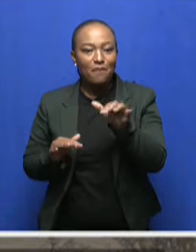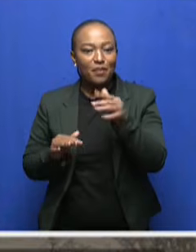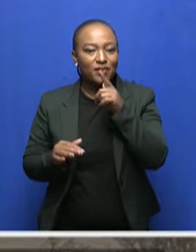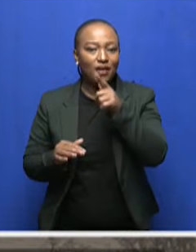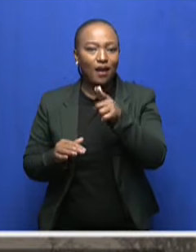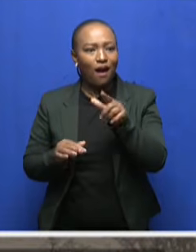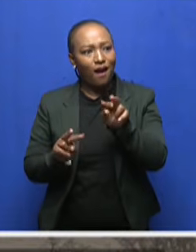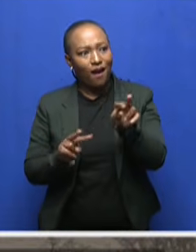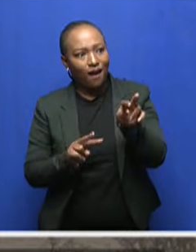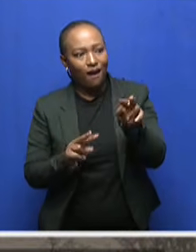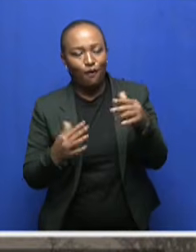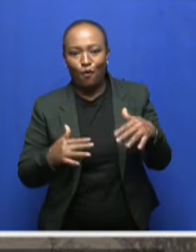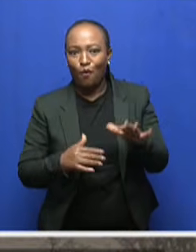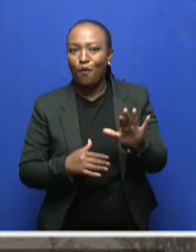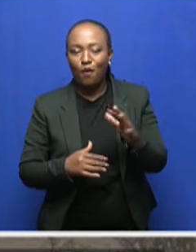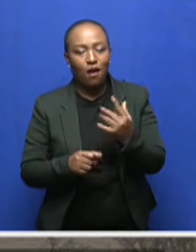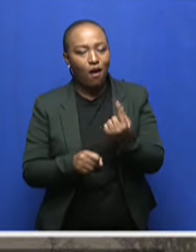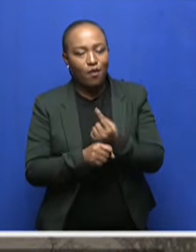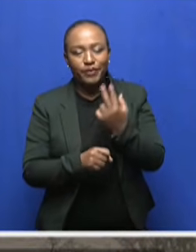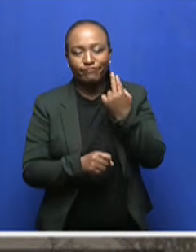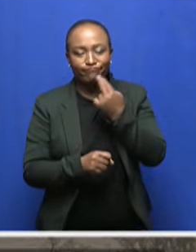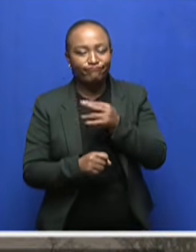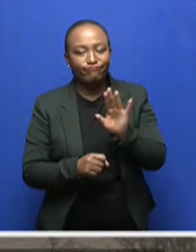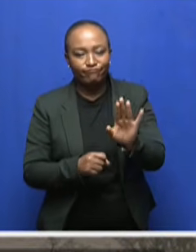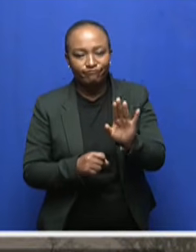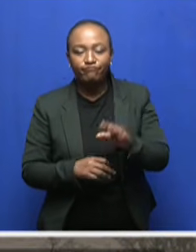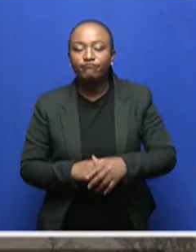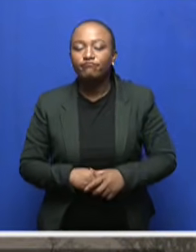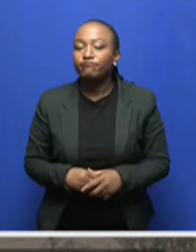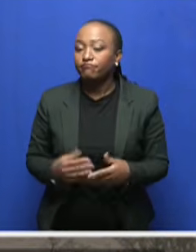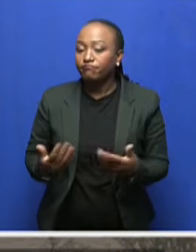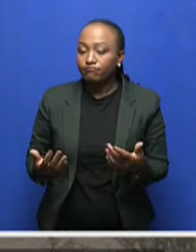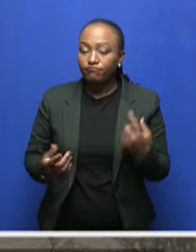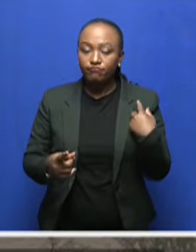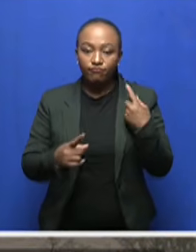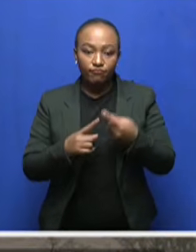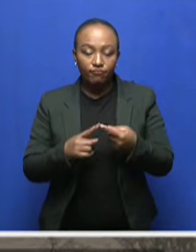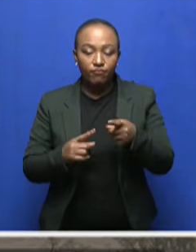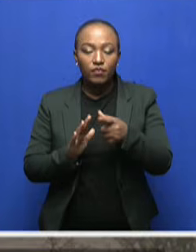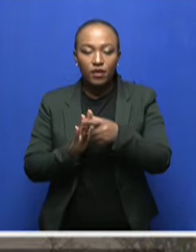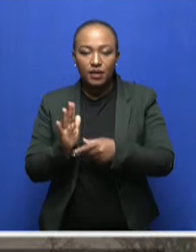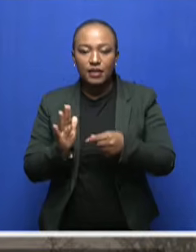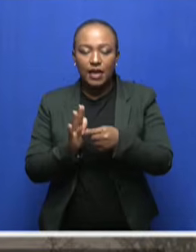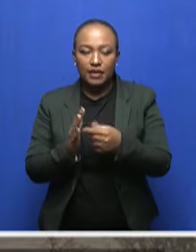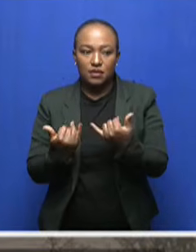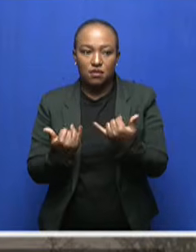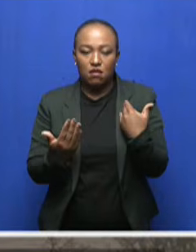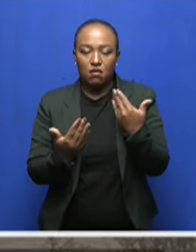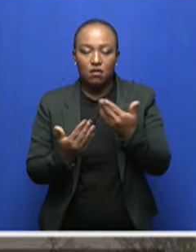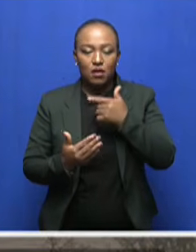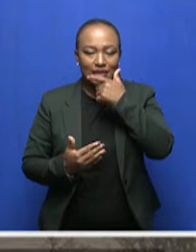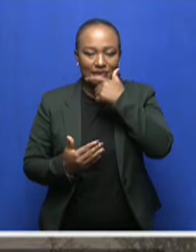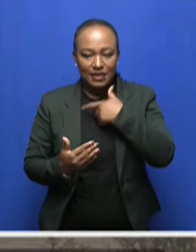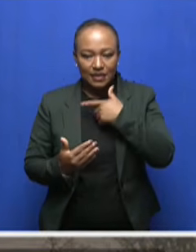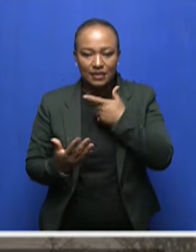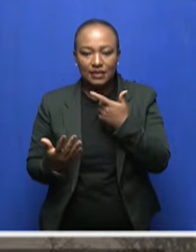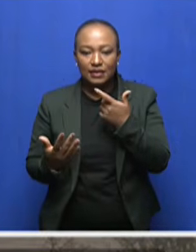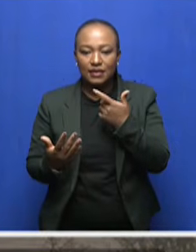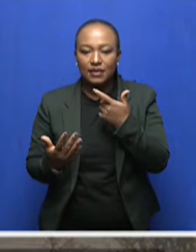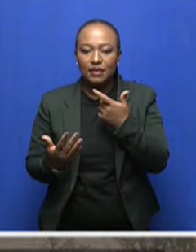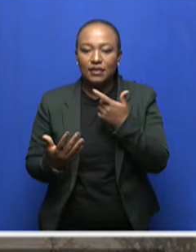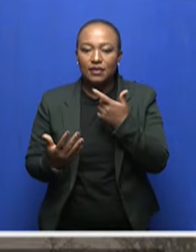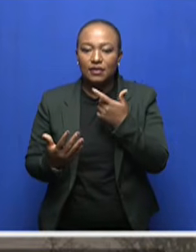And I'd say the most memorable piece for me to date definitely has to be, it's a bit of a sad one, but this was,